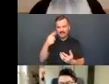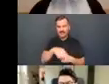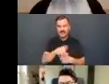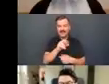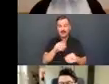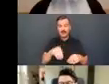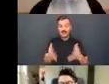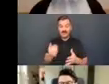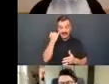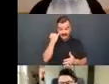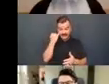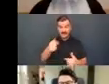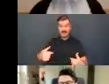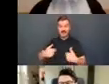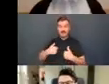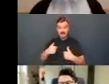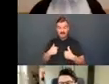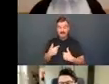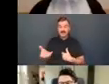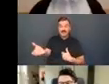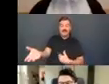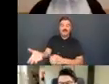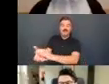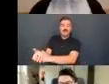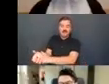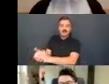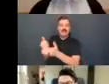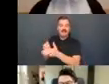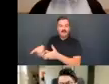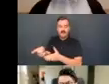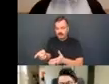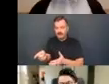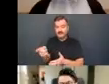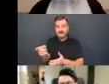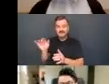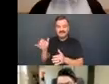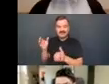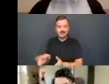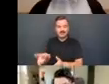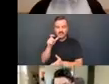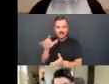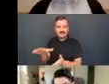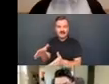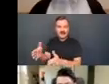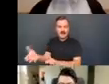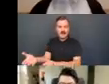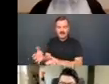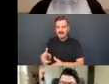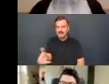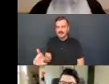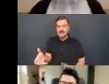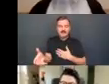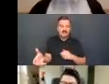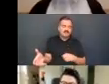they're the ones holding the hands of, uh, the person who is dying of COVID. Um,